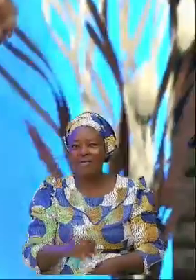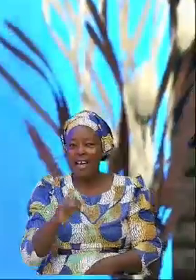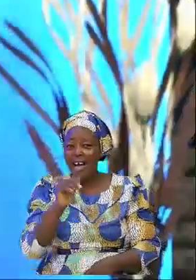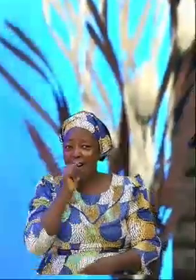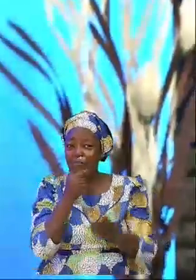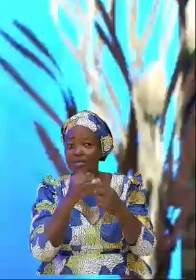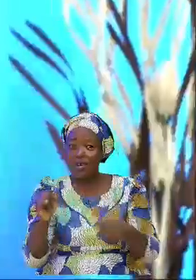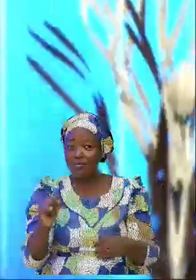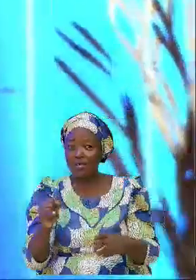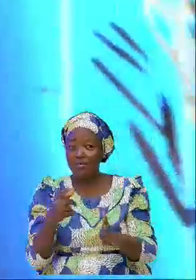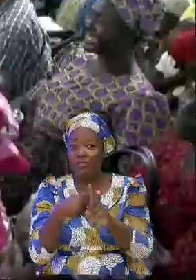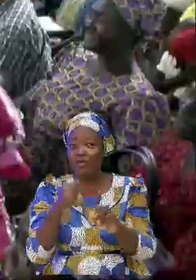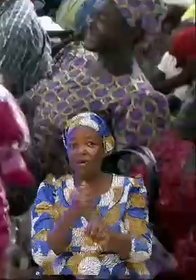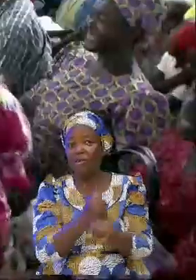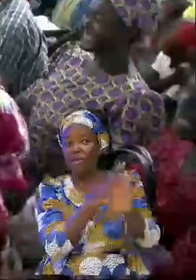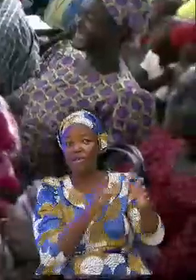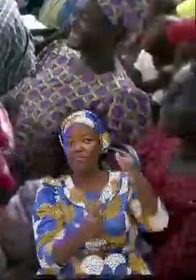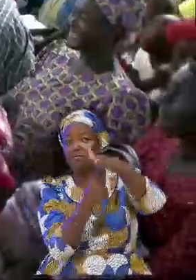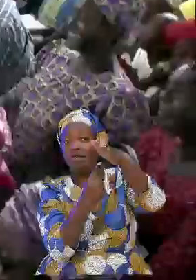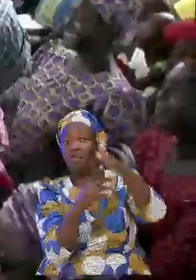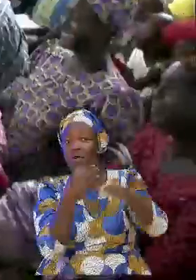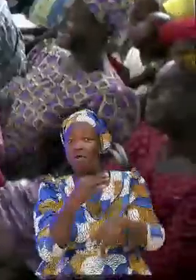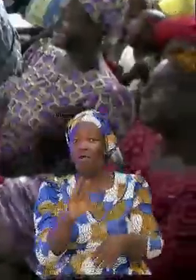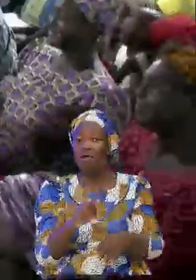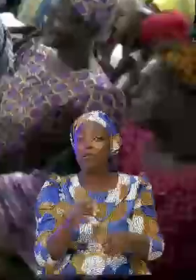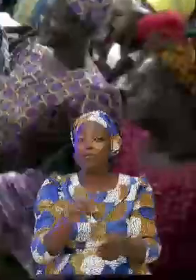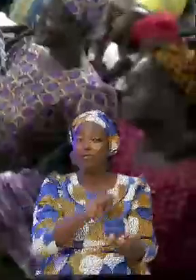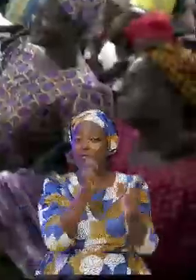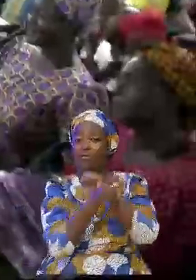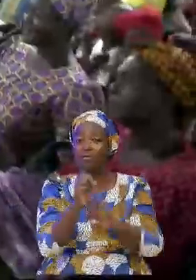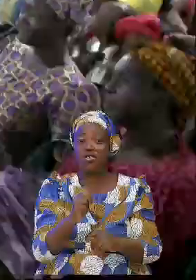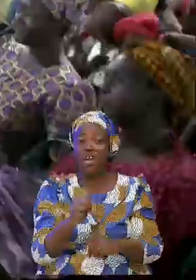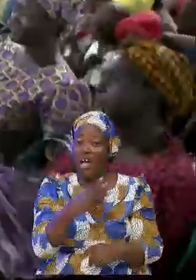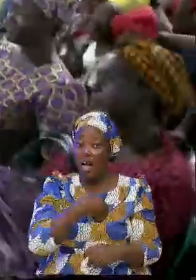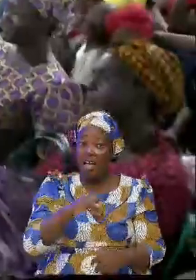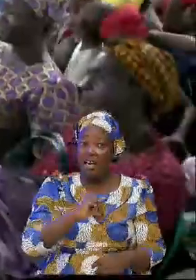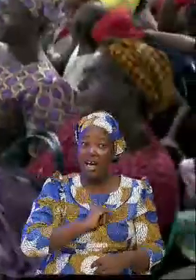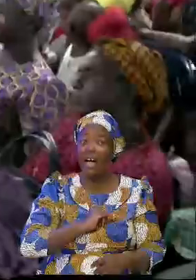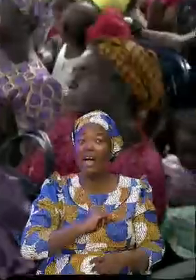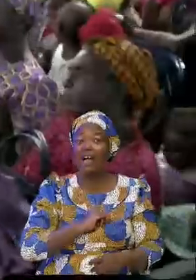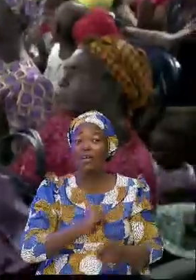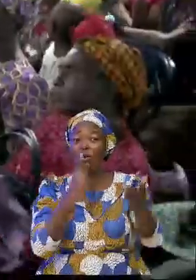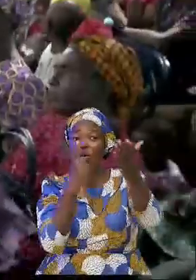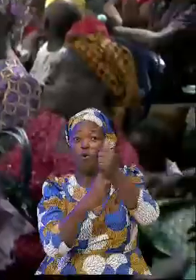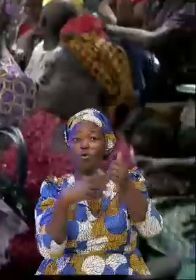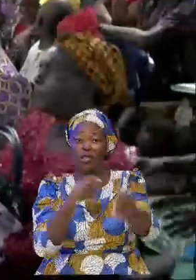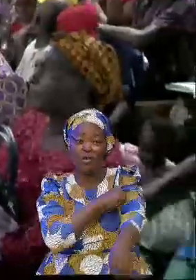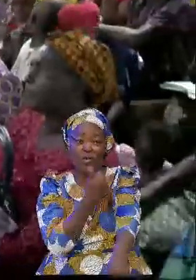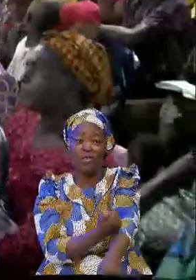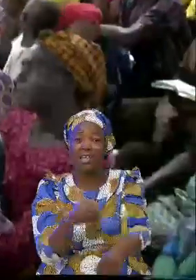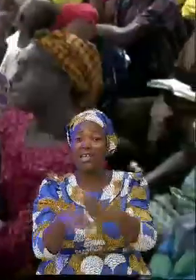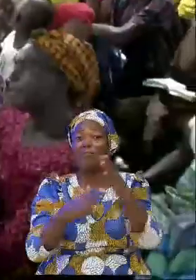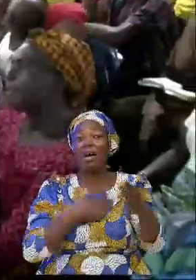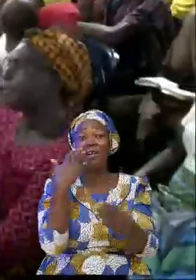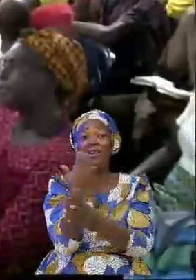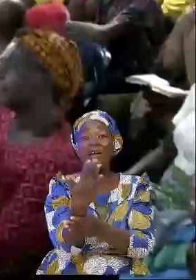I'll surprise you. I'm coming from the mountaintop of transformation.